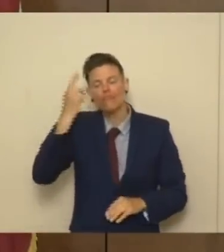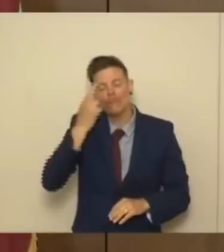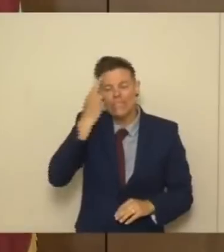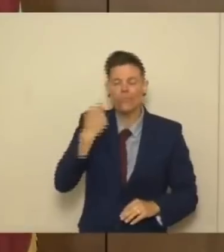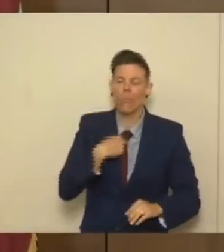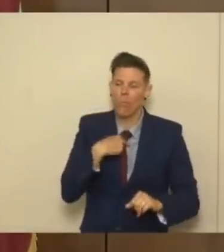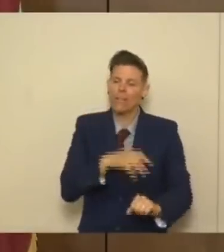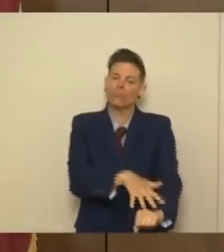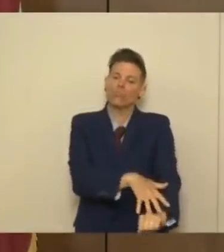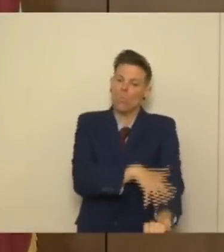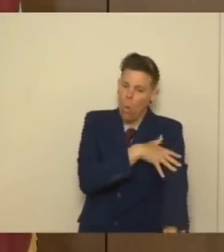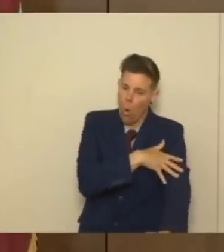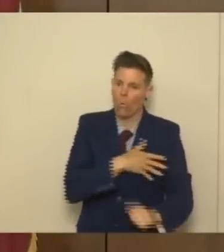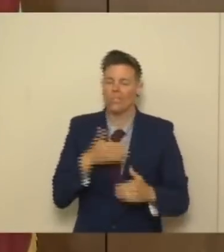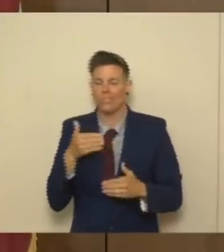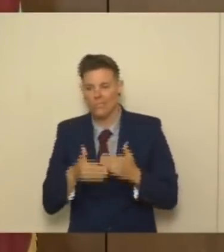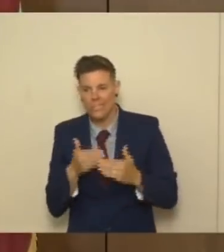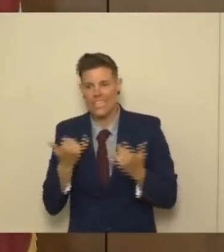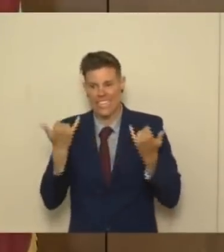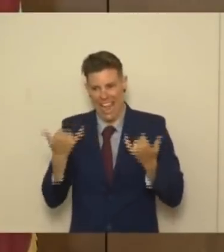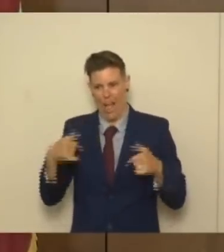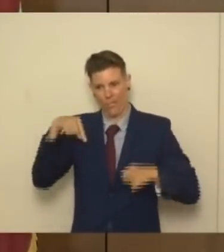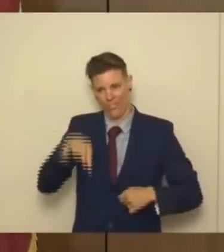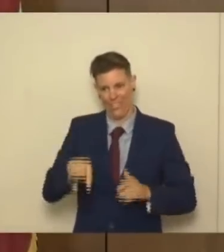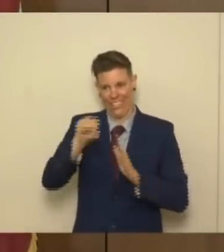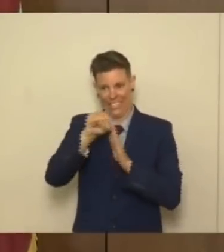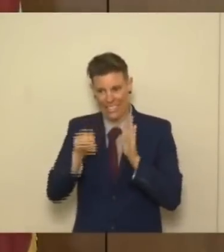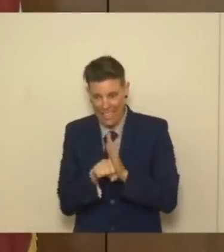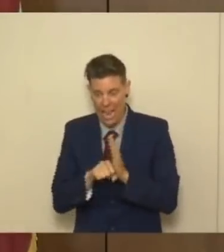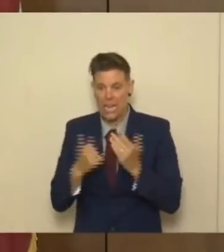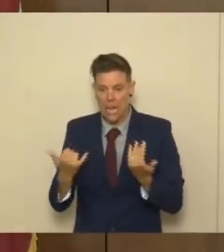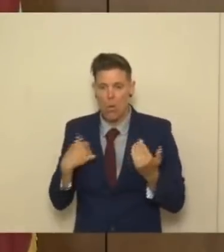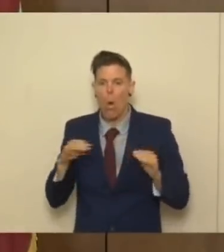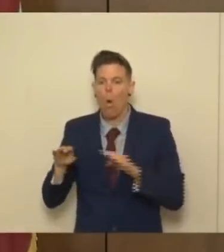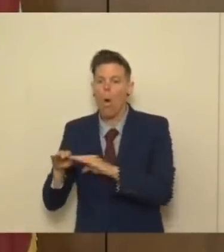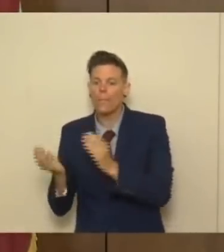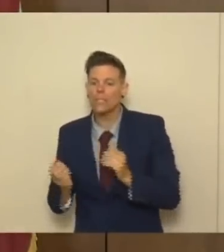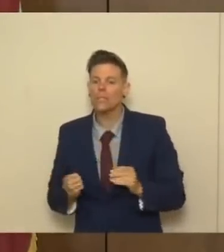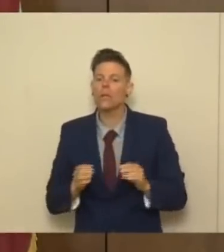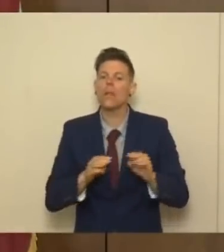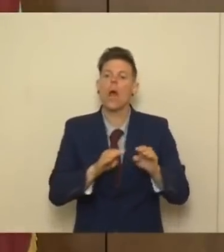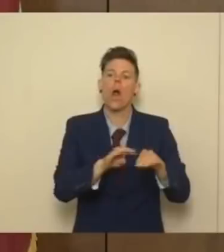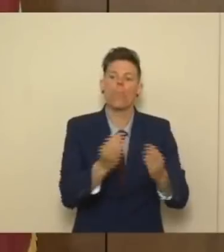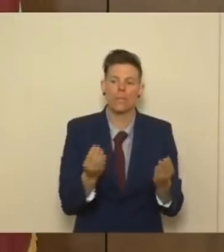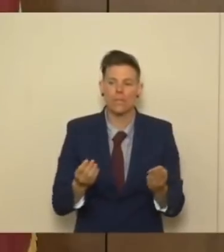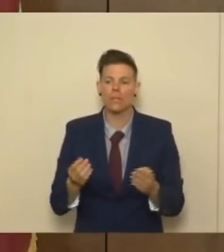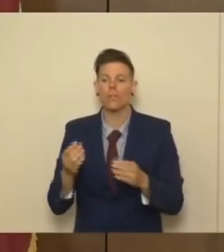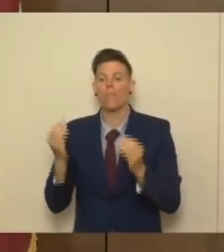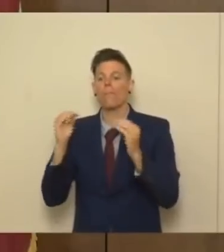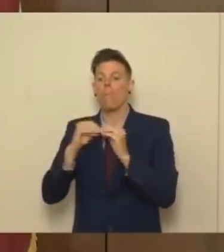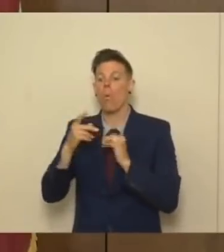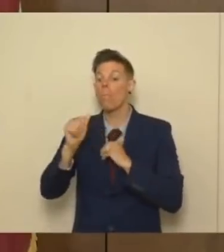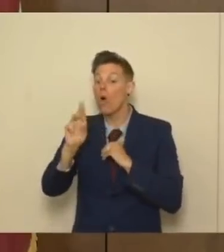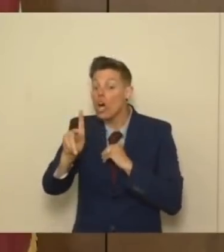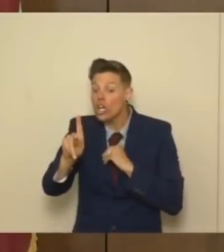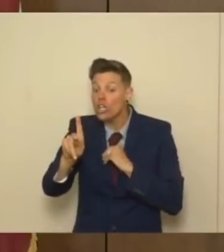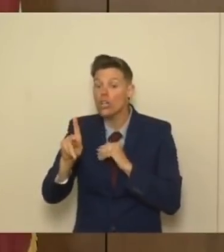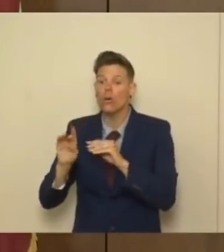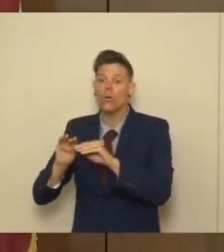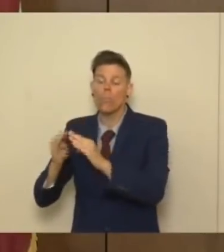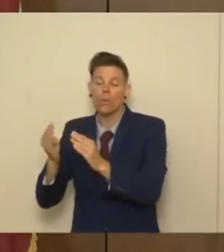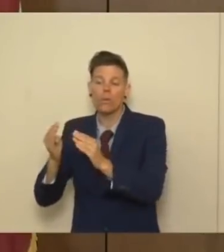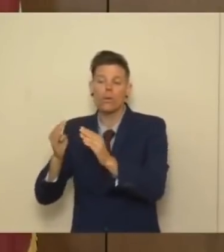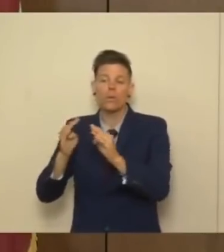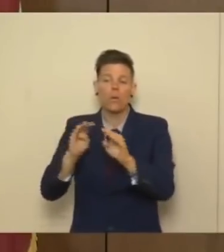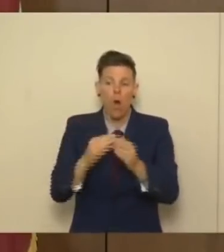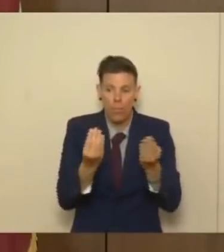open, people are traveling, we opened more parks. You know, it's that last set of openings, it's the election, it's just people are